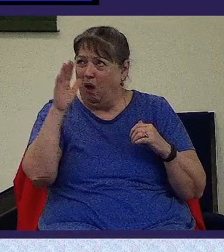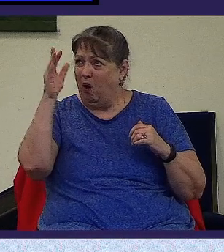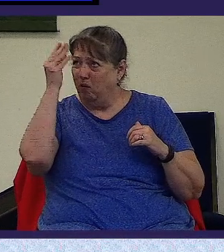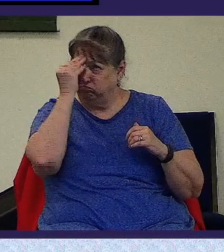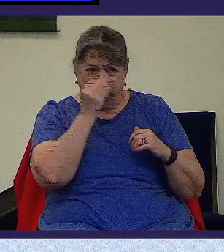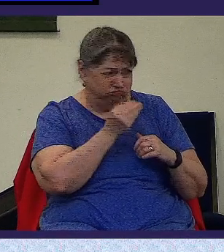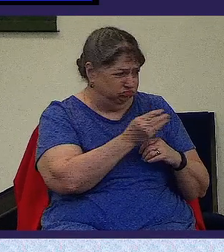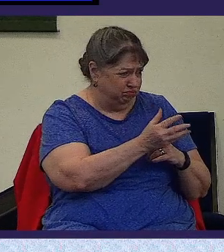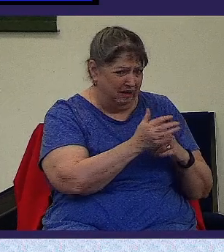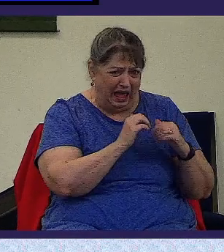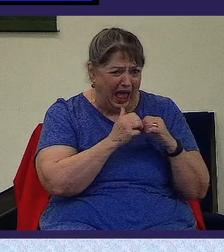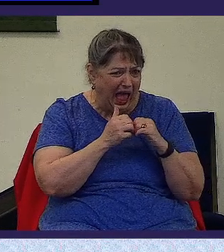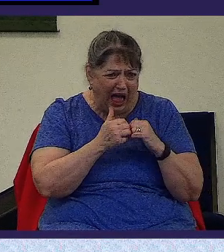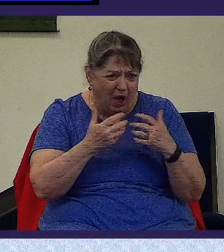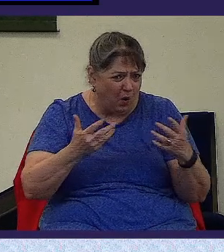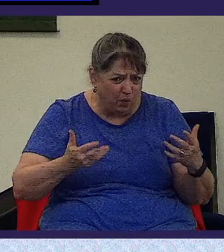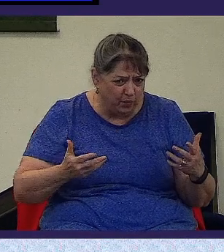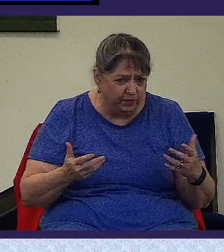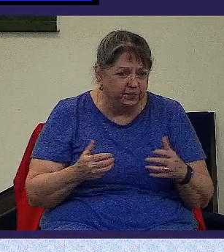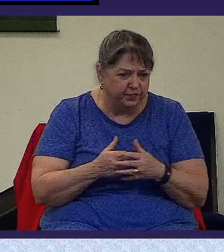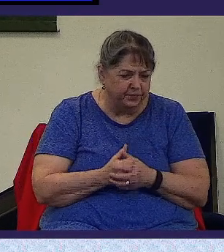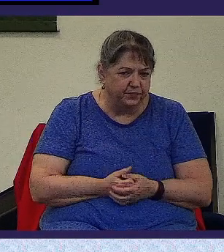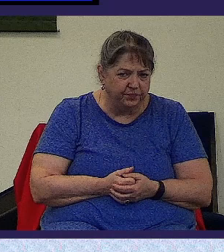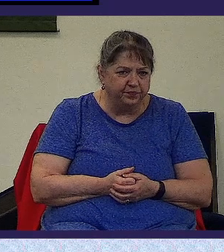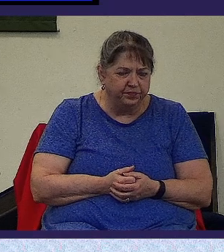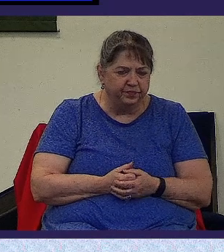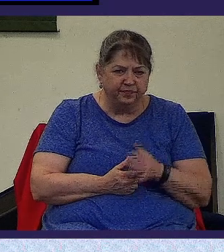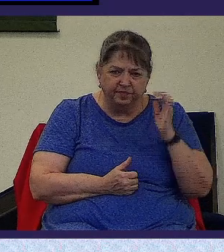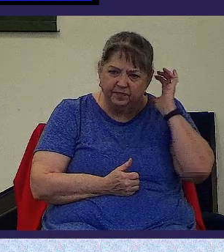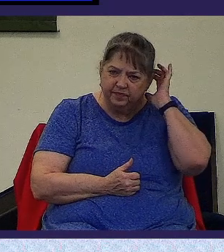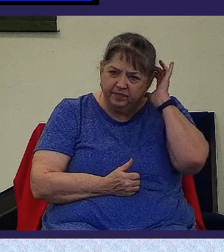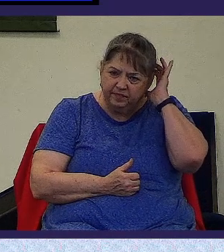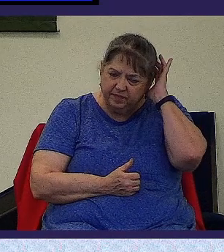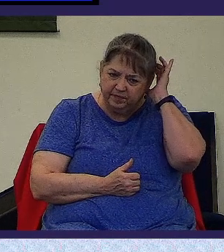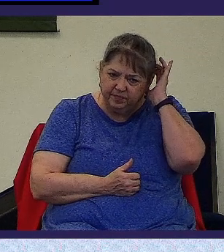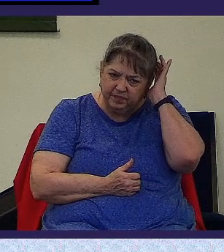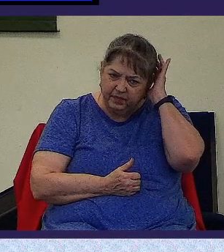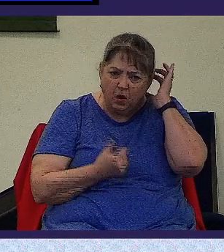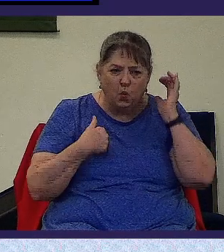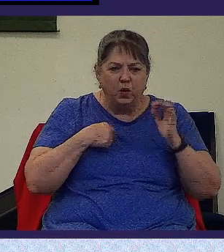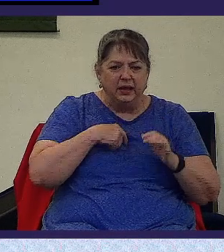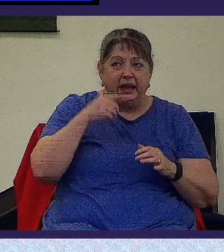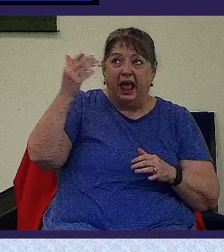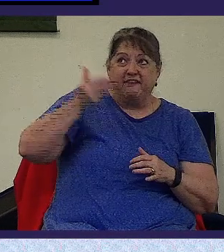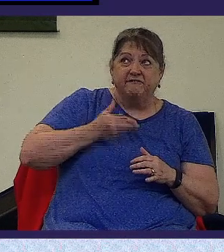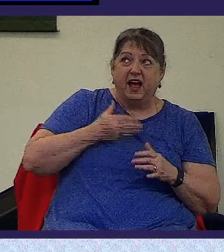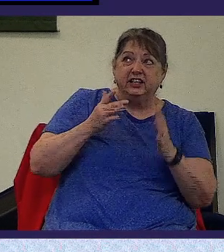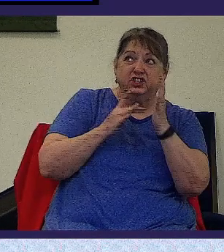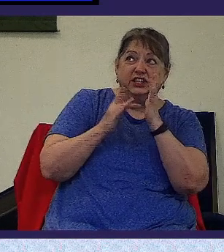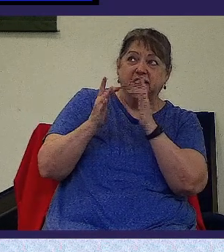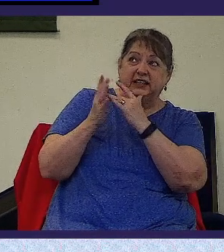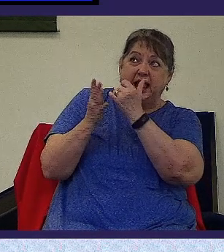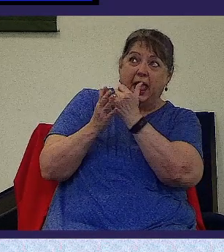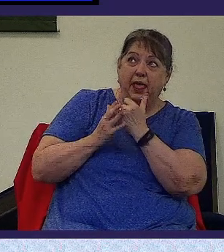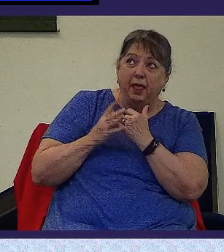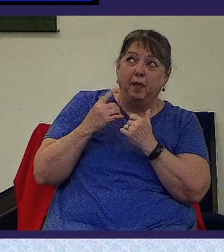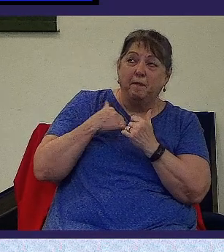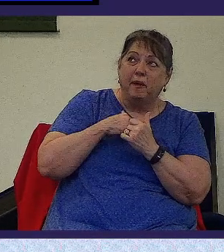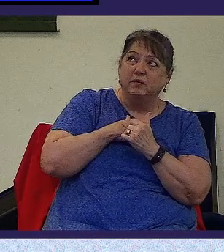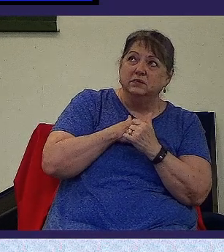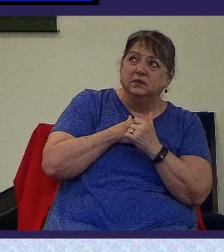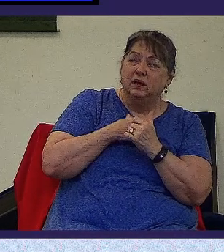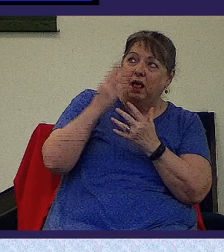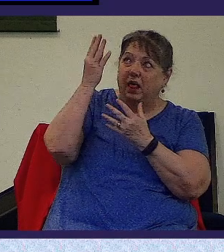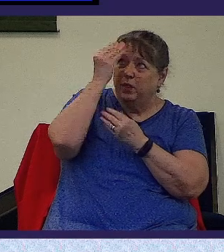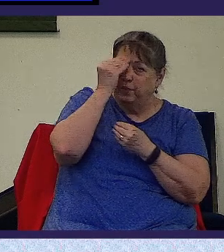doesn't begin with things getting better that hope begins with jesus being invited to have his way in our lives it's really important that we